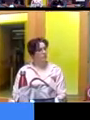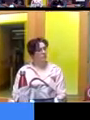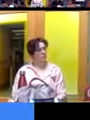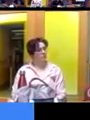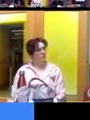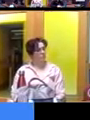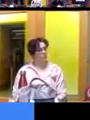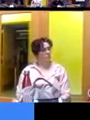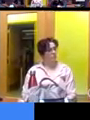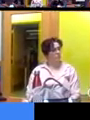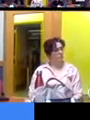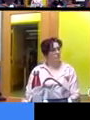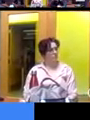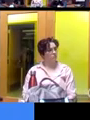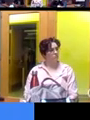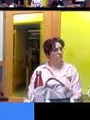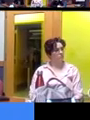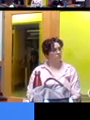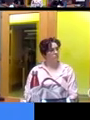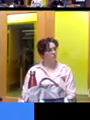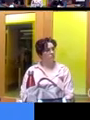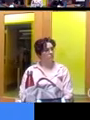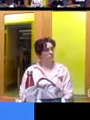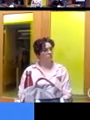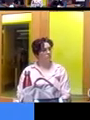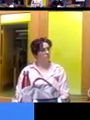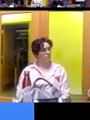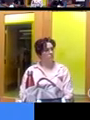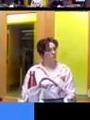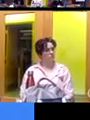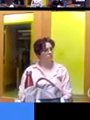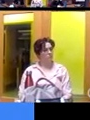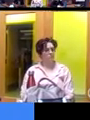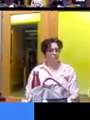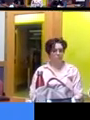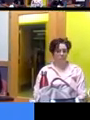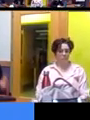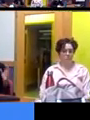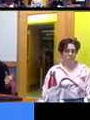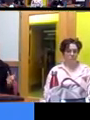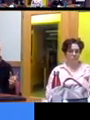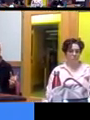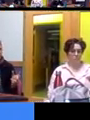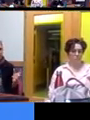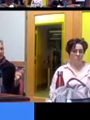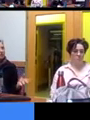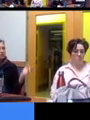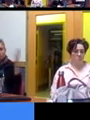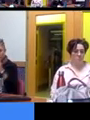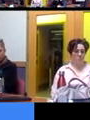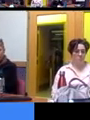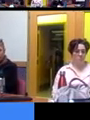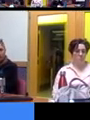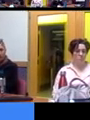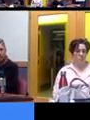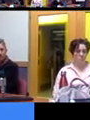You know, I shared the anecdote about somebody, a patient in the middle of her abortion, having a flashback. And I was grateful that I had another